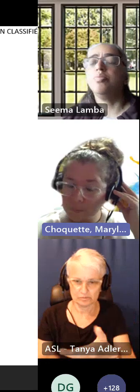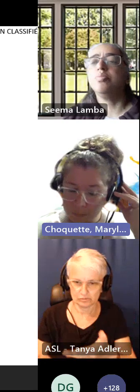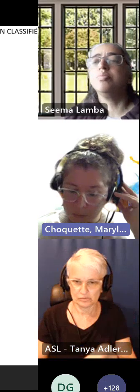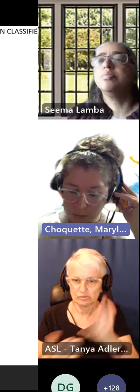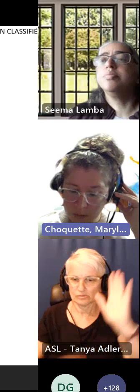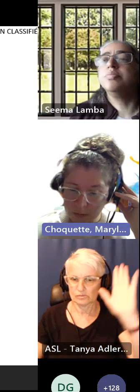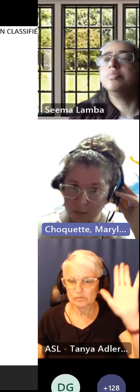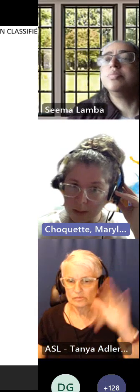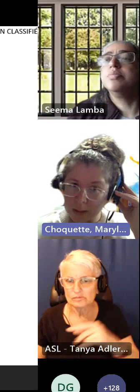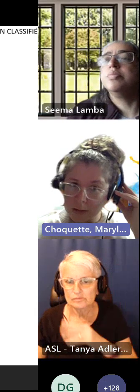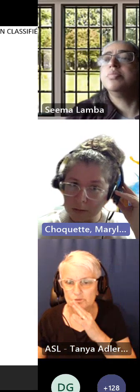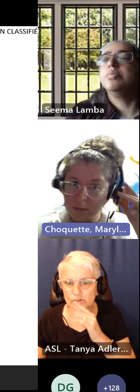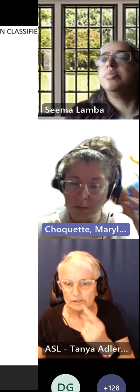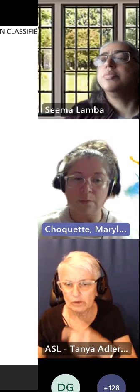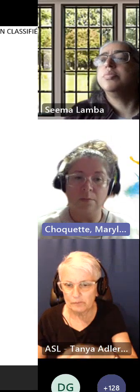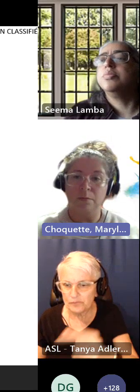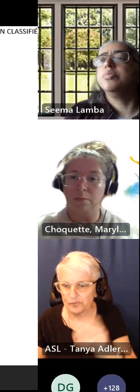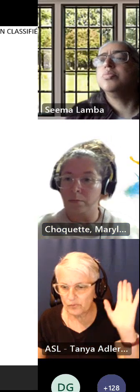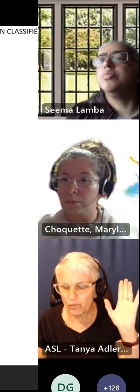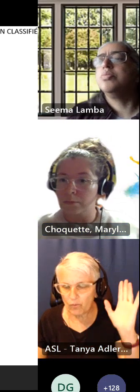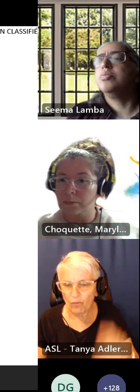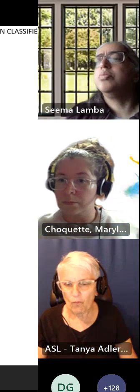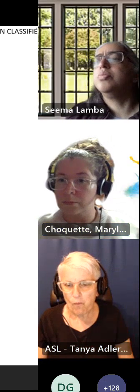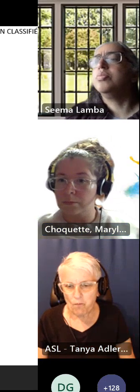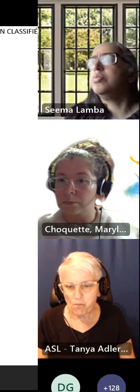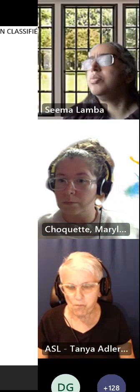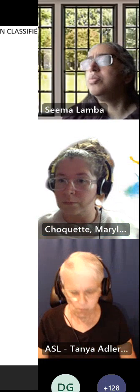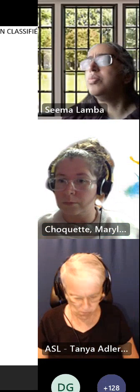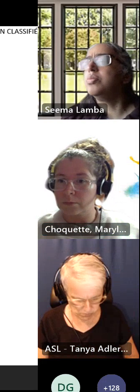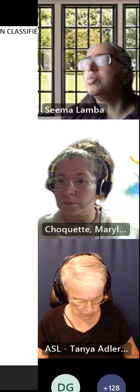is raised.